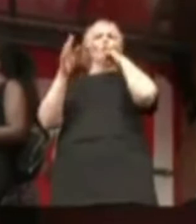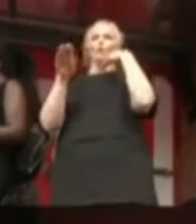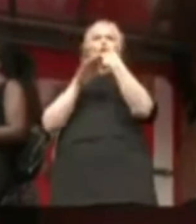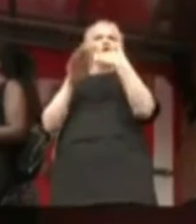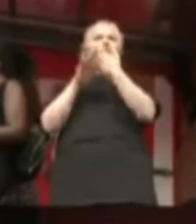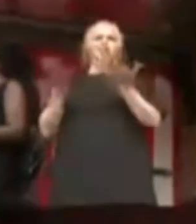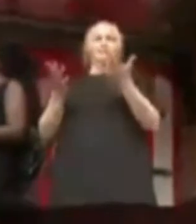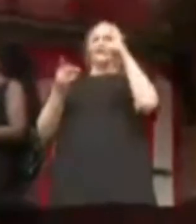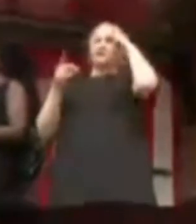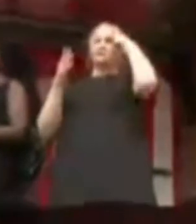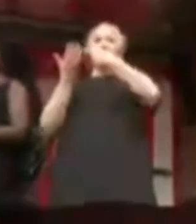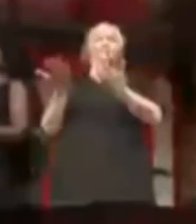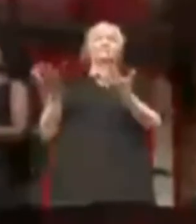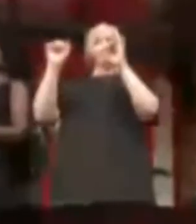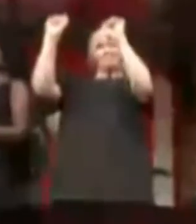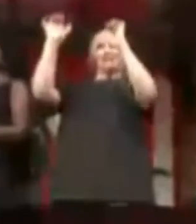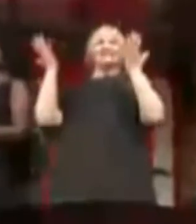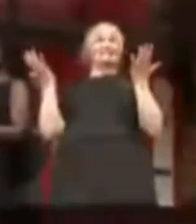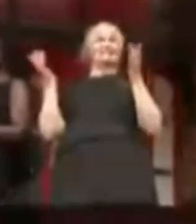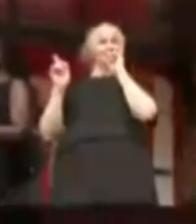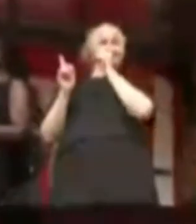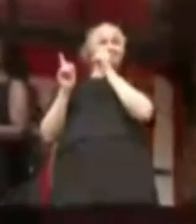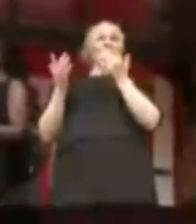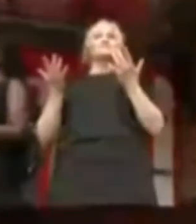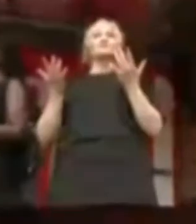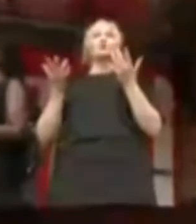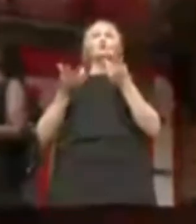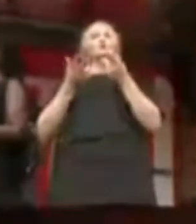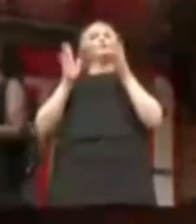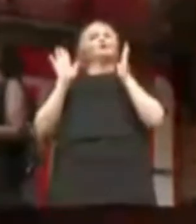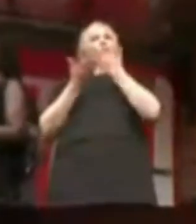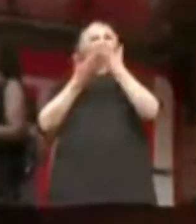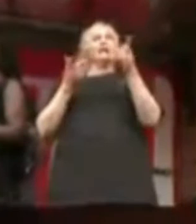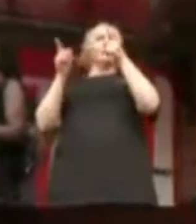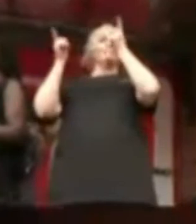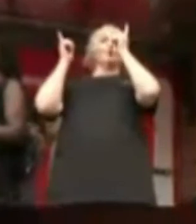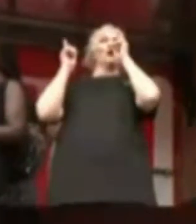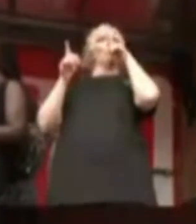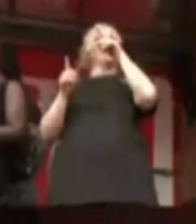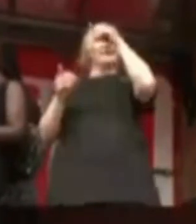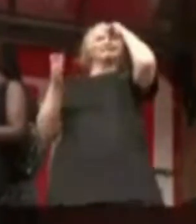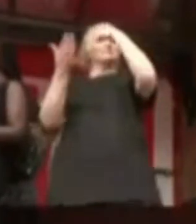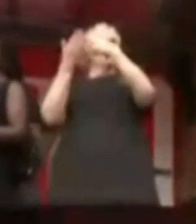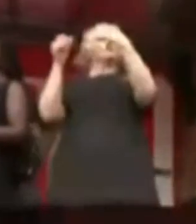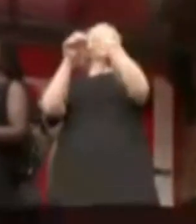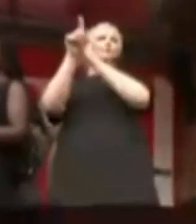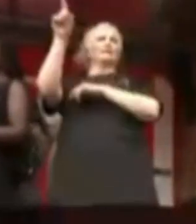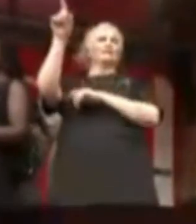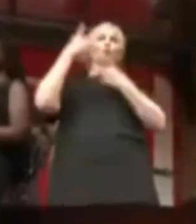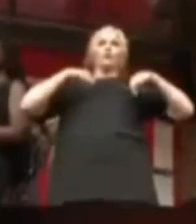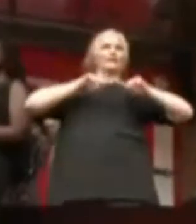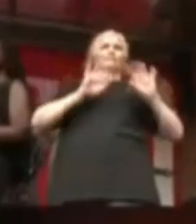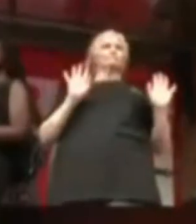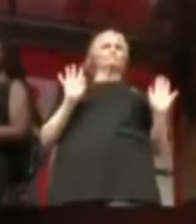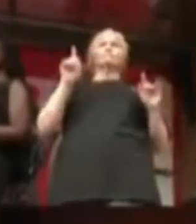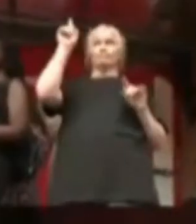change one damn thing. And let's be clear, it's employers that choose that path of confrontation, not workers.